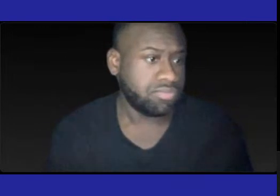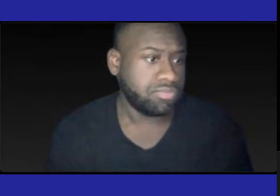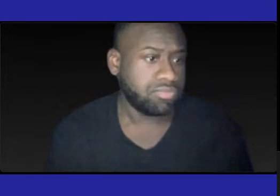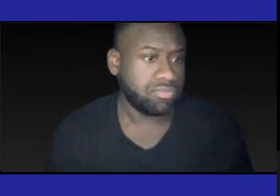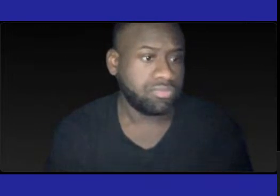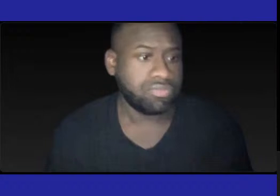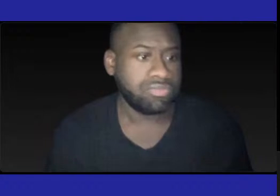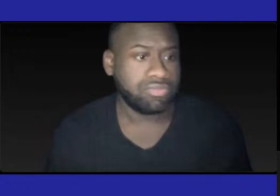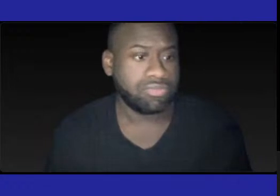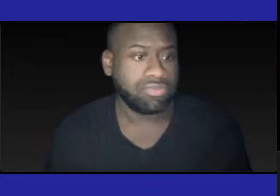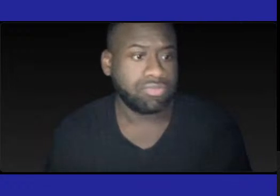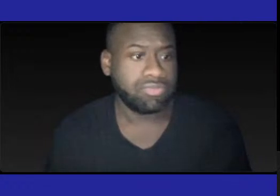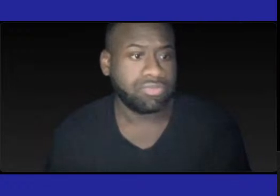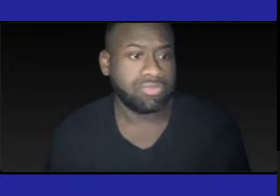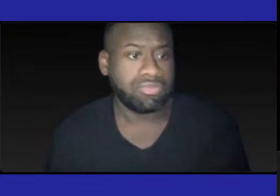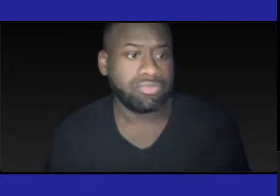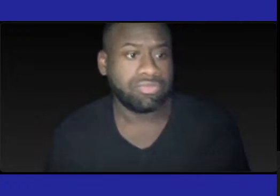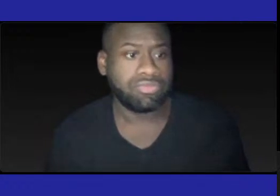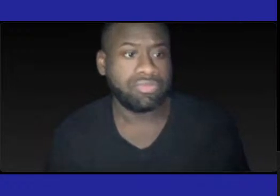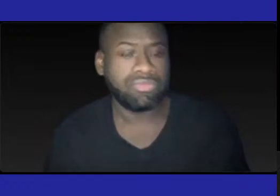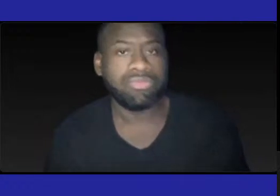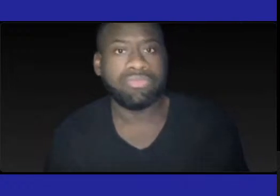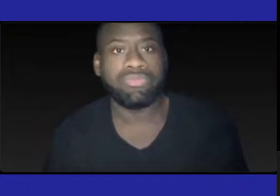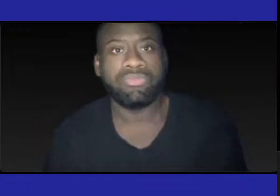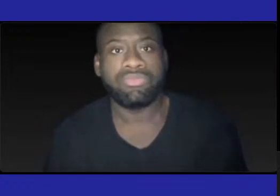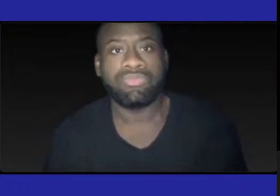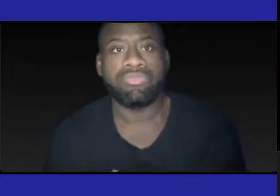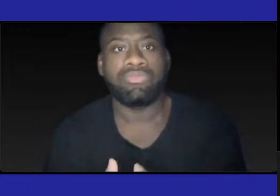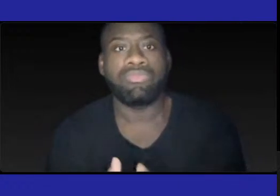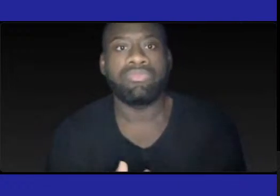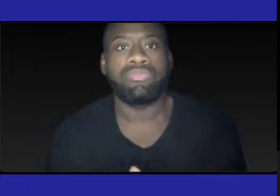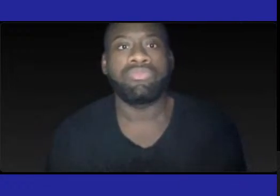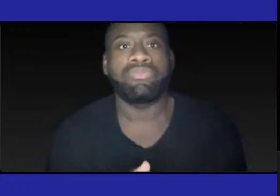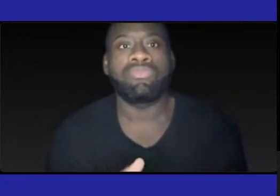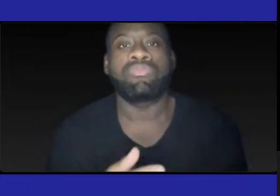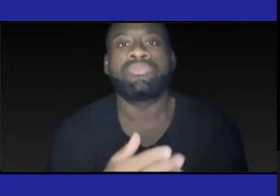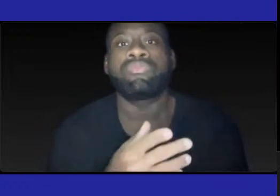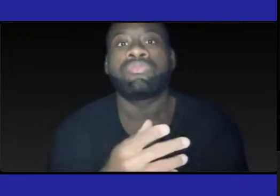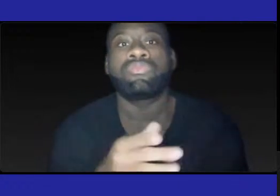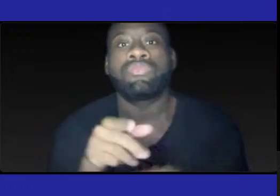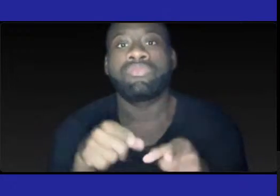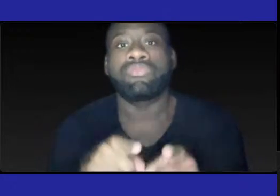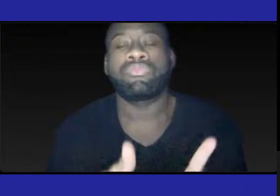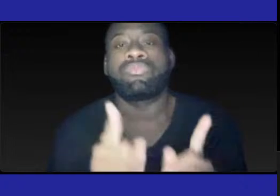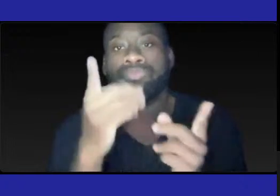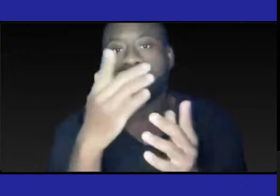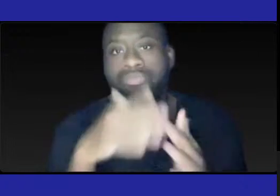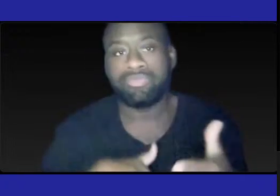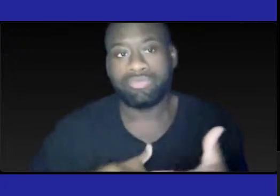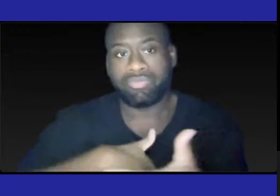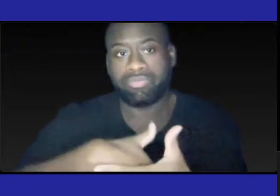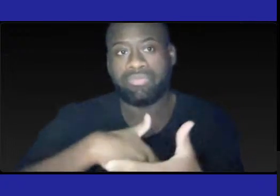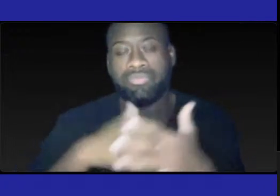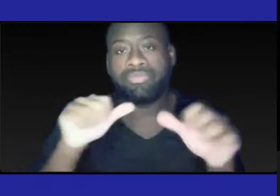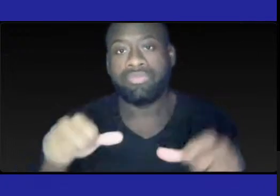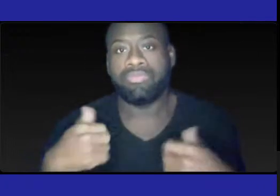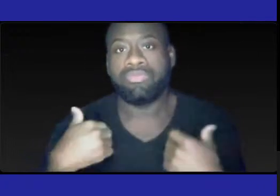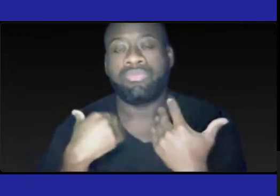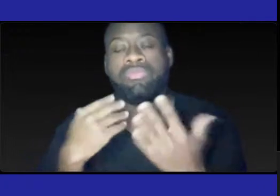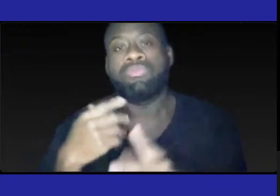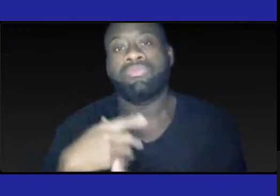We realize now that conditions that present during pregnancy can have a lifetime of negative